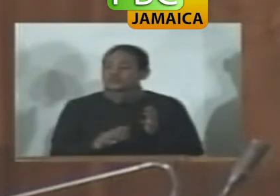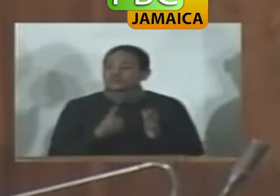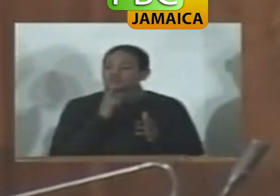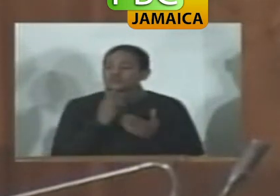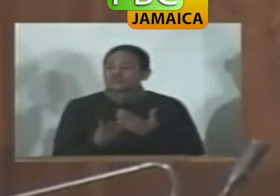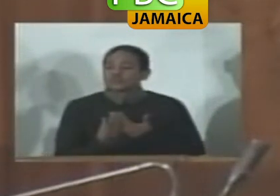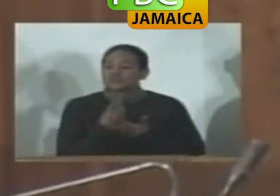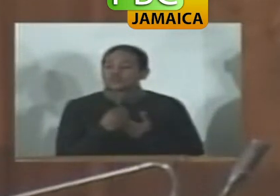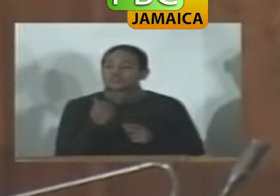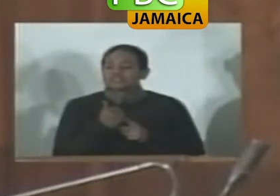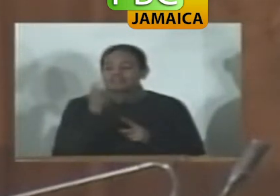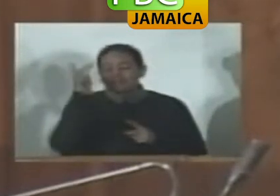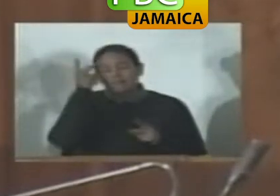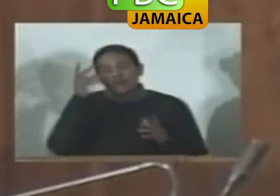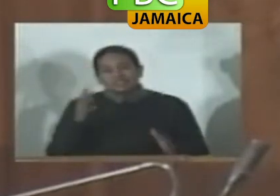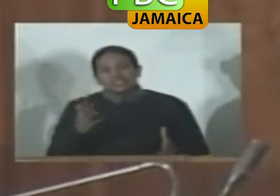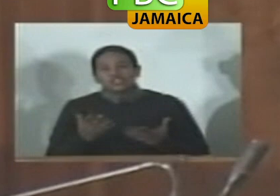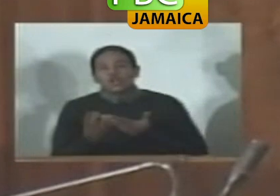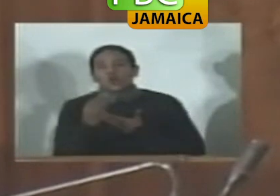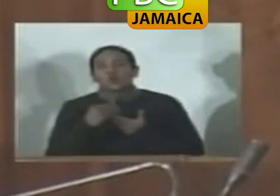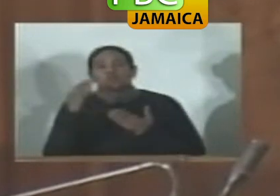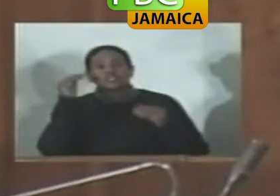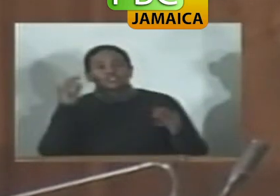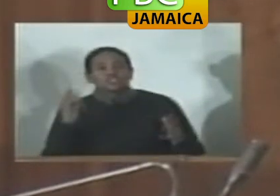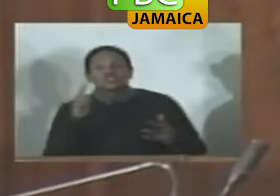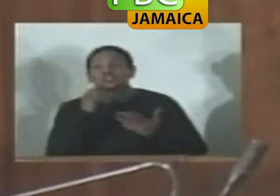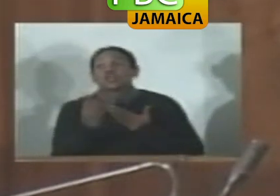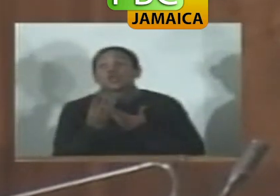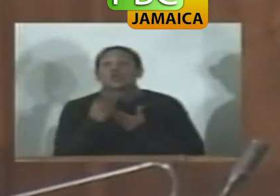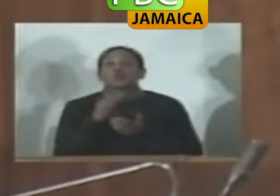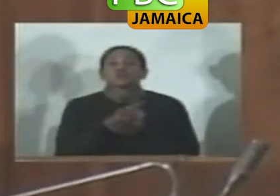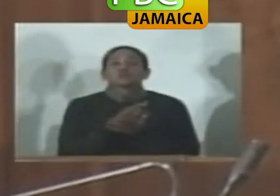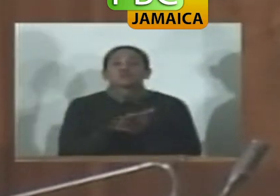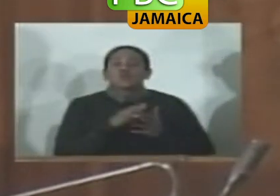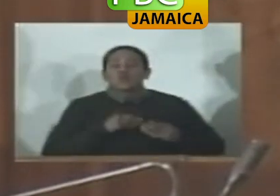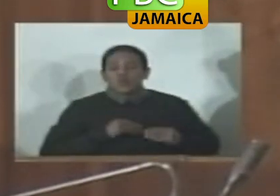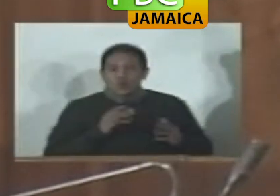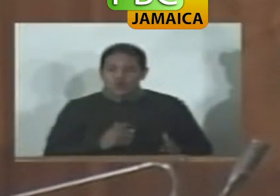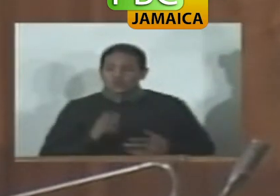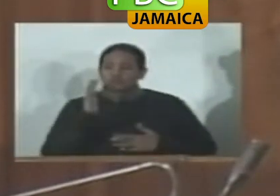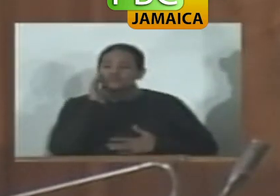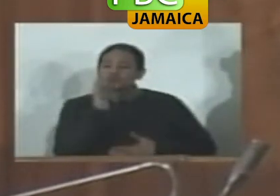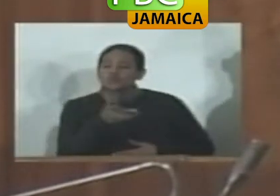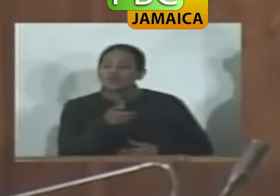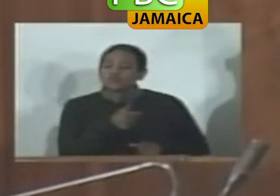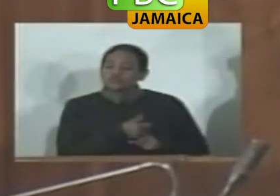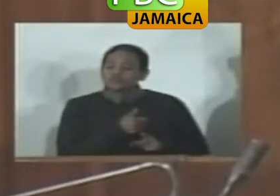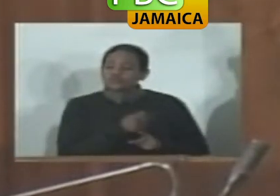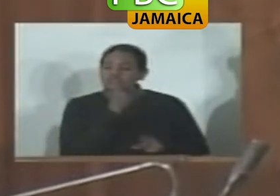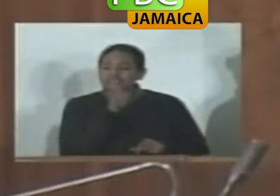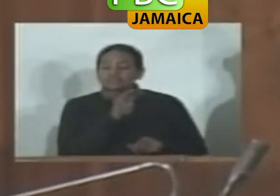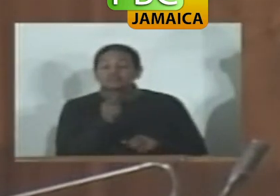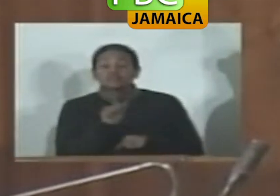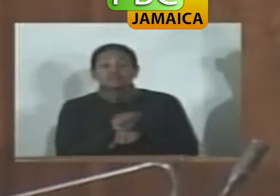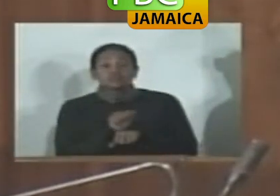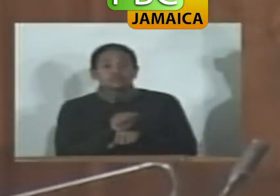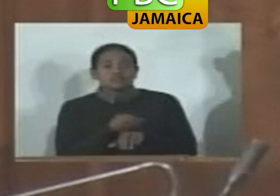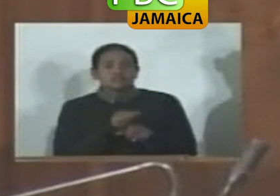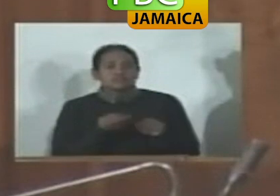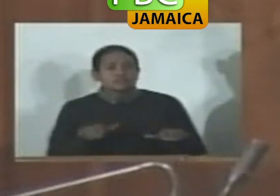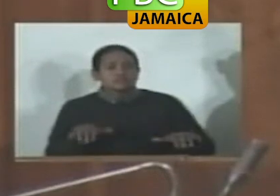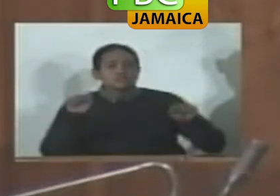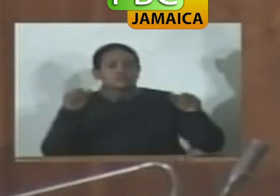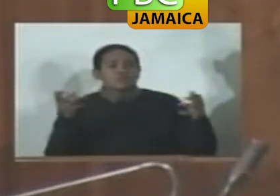including politicians, including teachers, including school owners, would be tasked with coming up with a unified